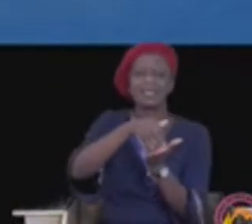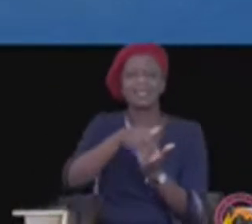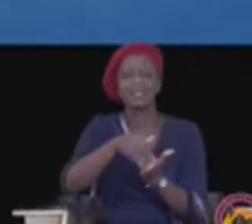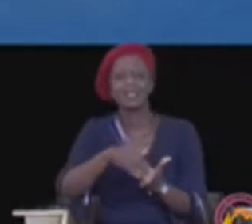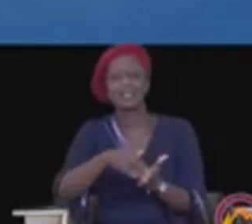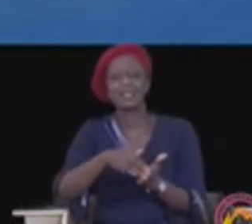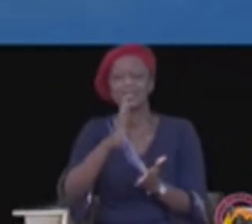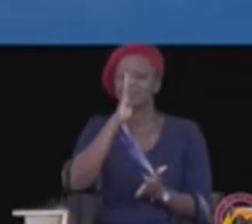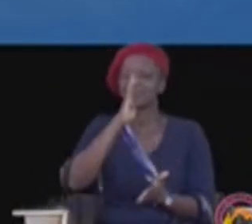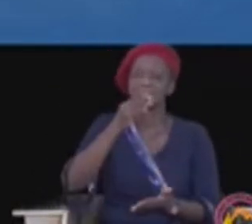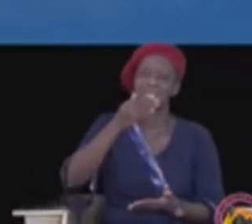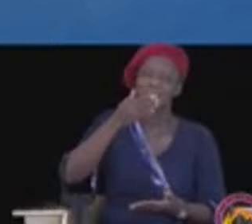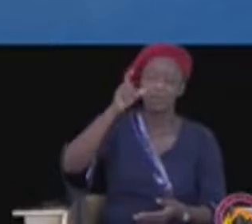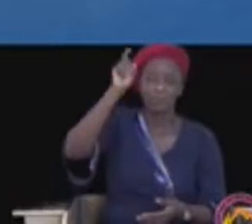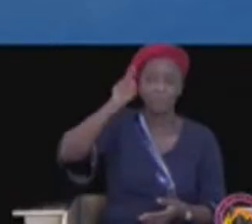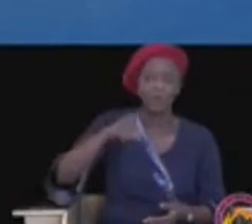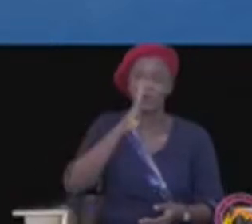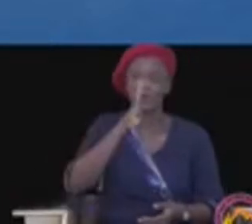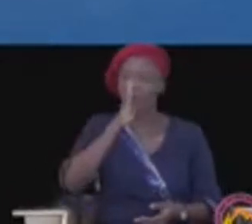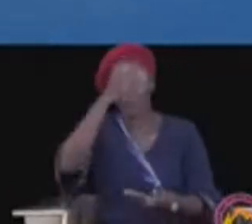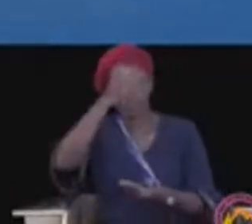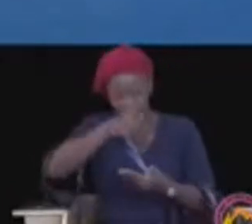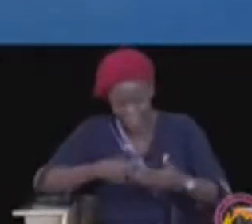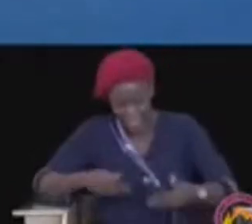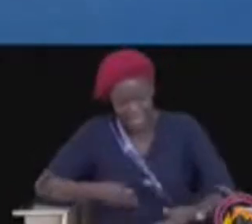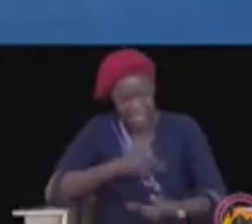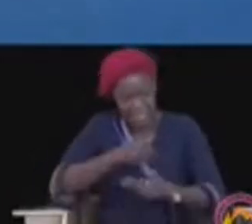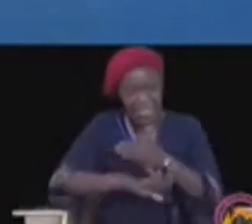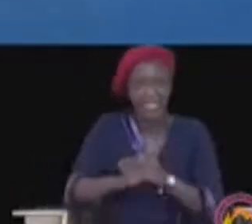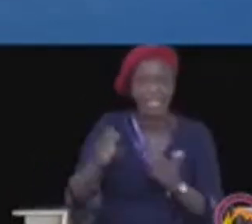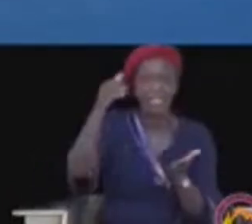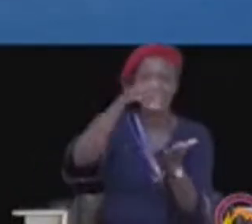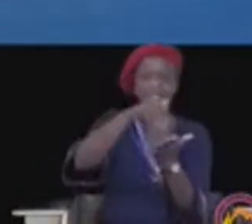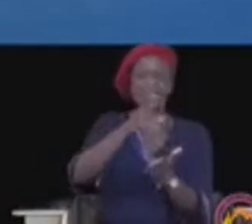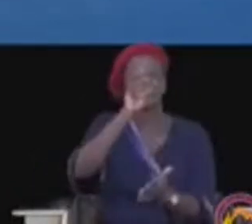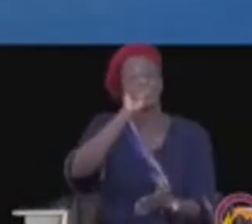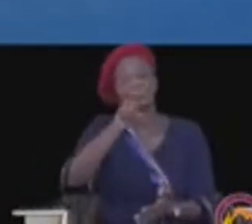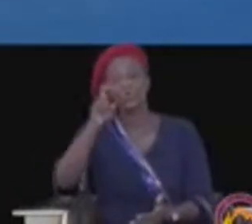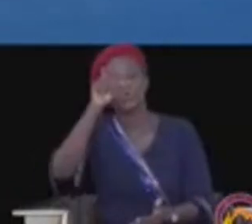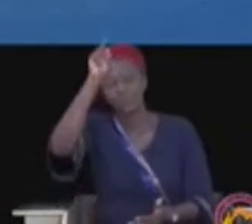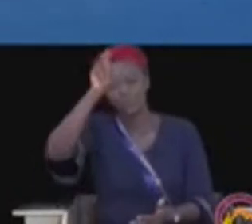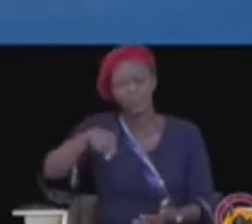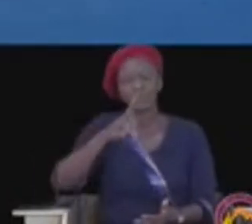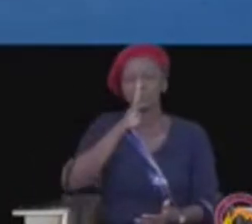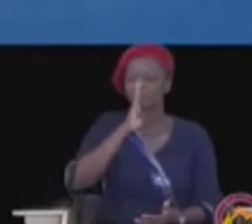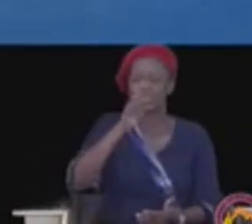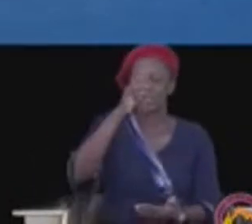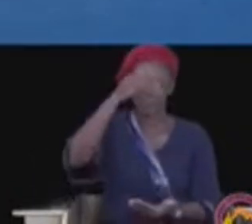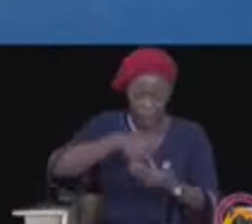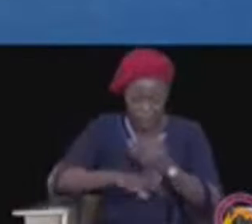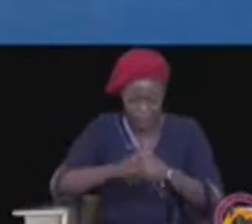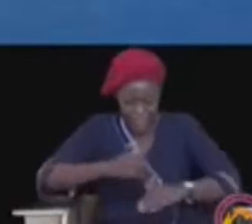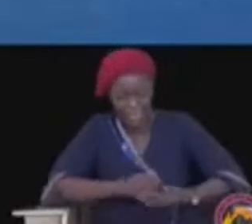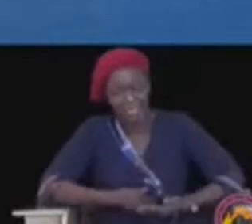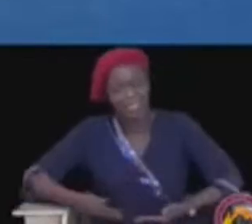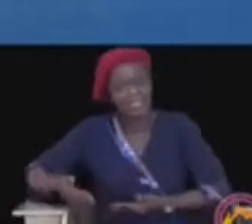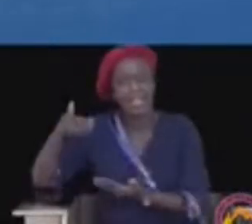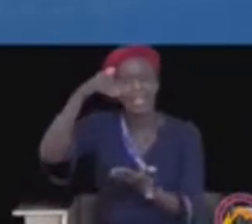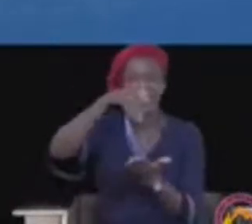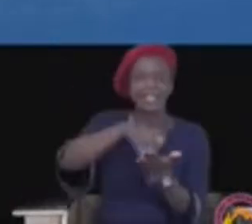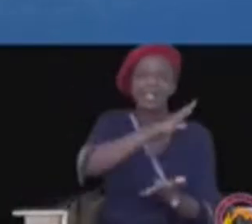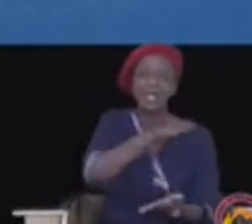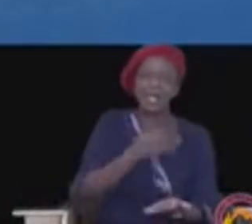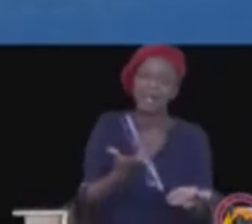must be born again. You must be born again.